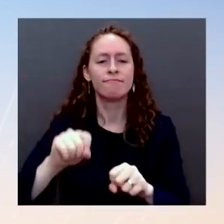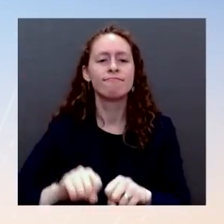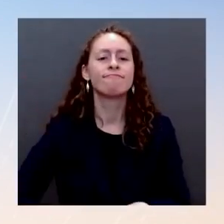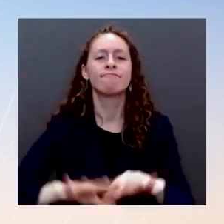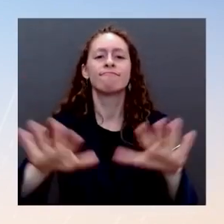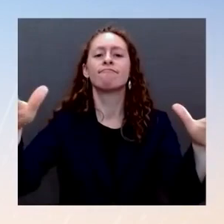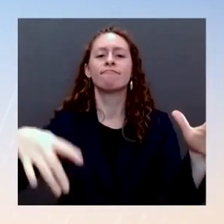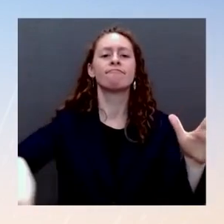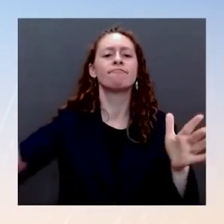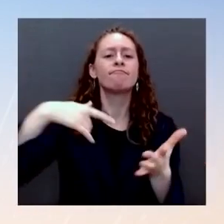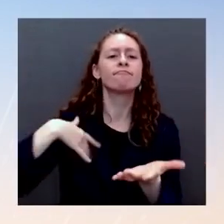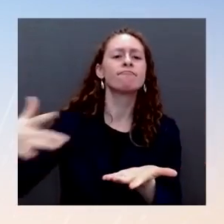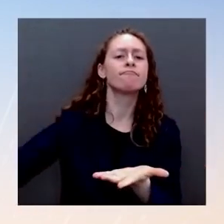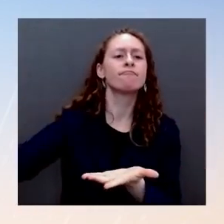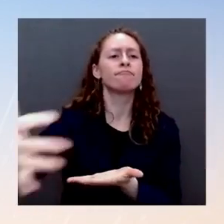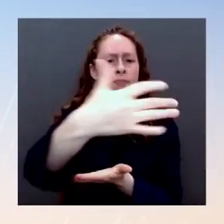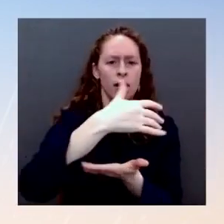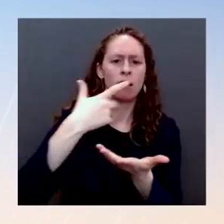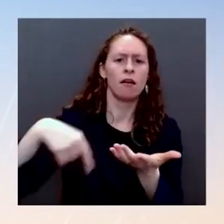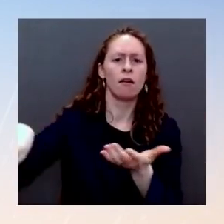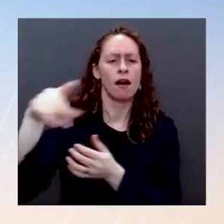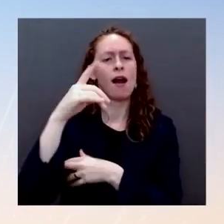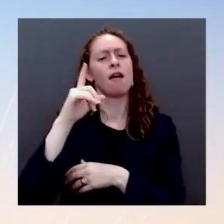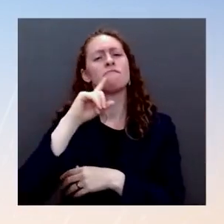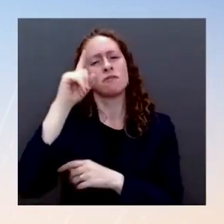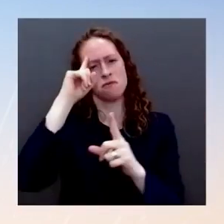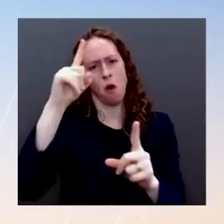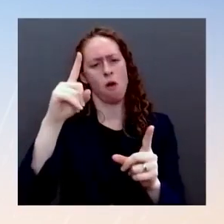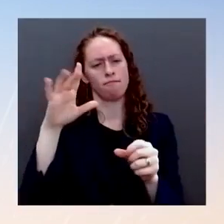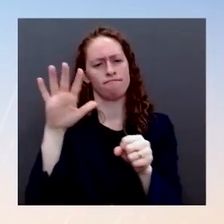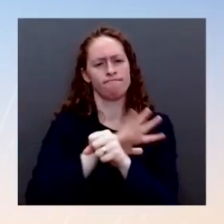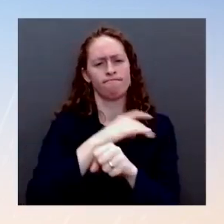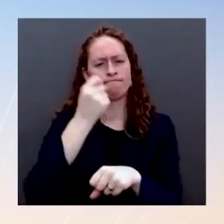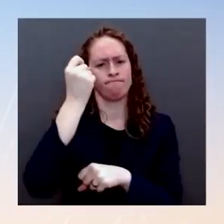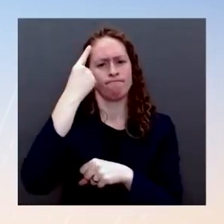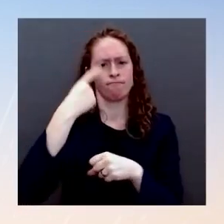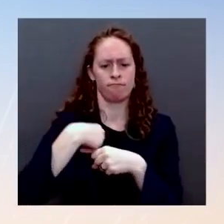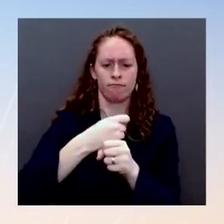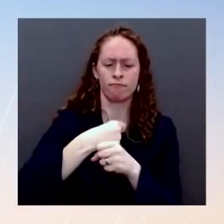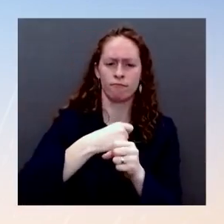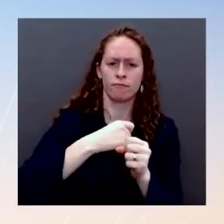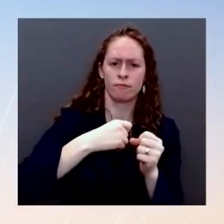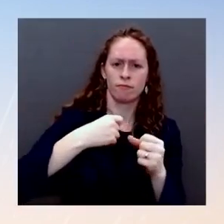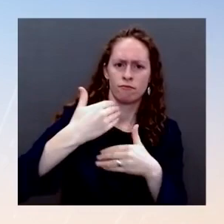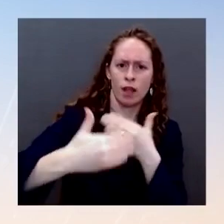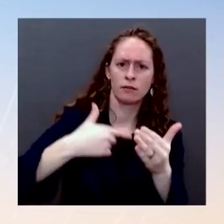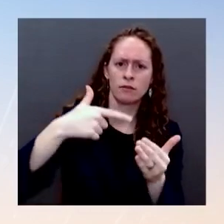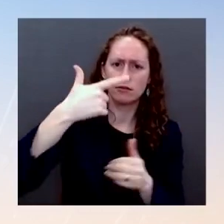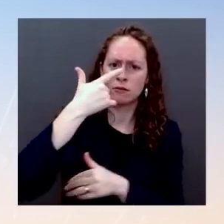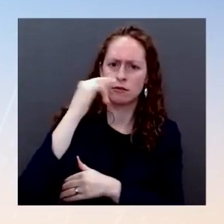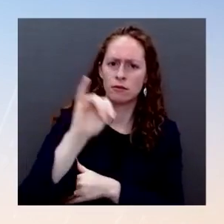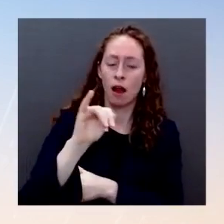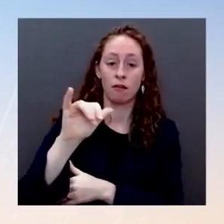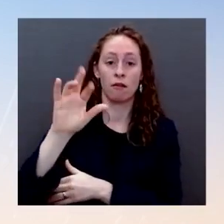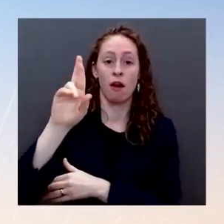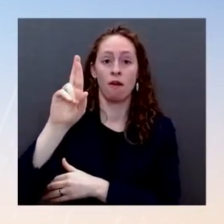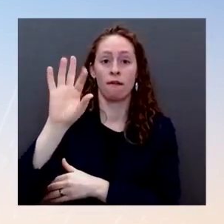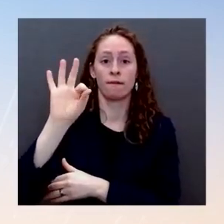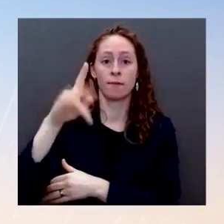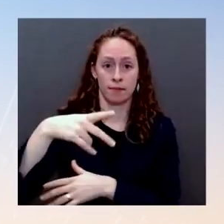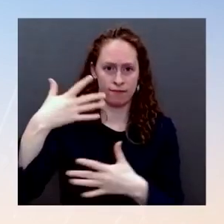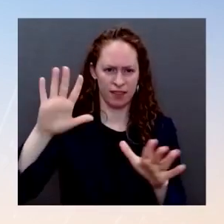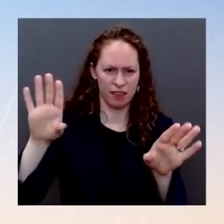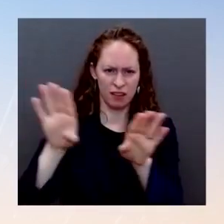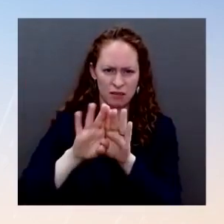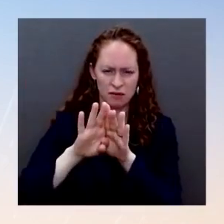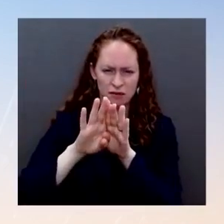are now is that the RFP has been closed as of today, and we are currently evaluating the responses to it, which means we are finalizing the